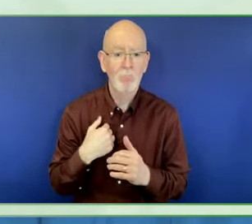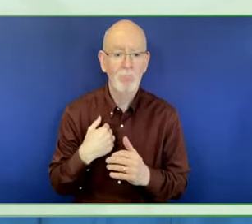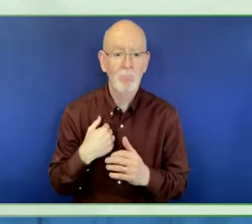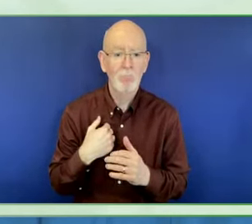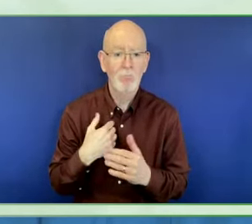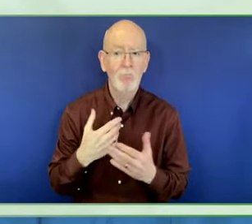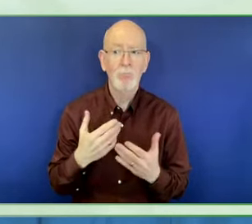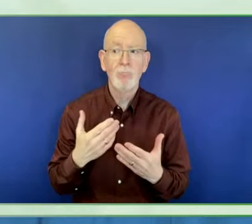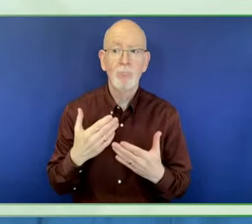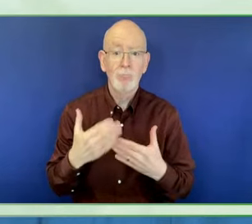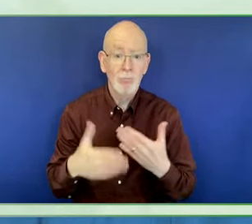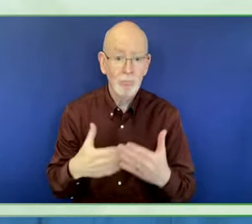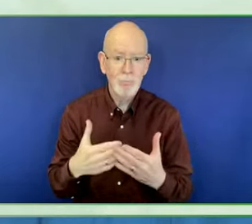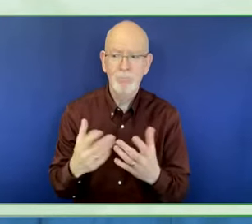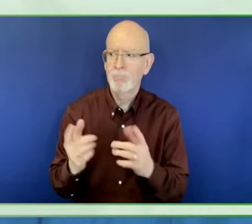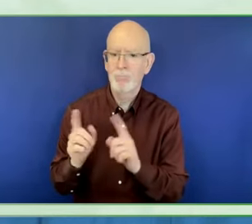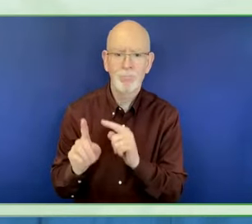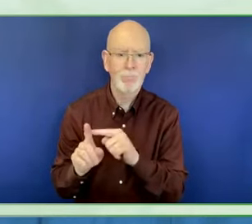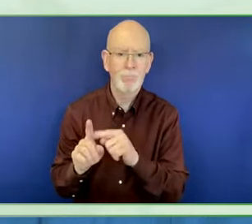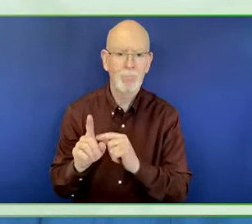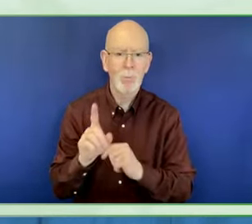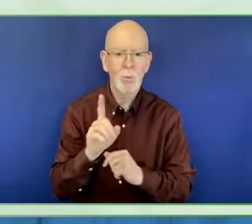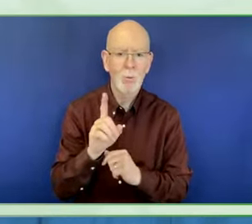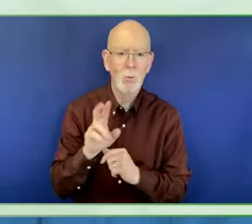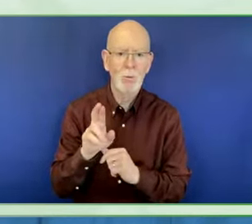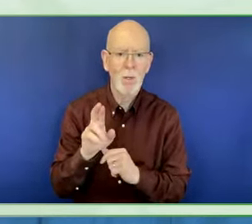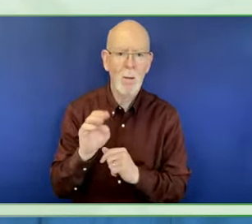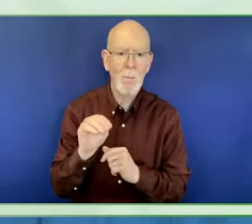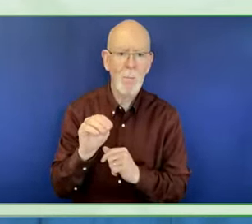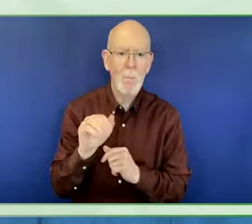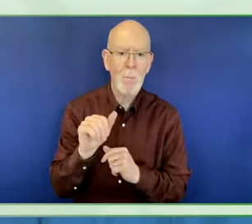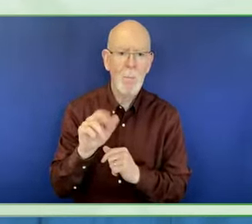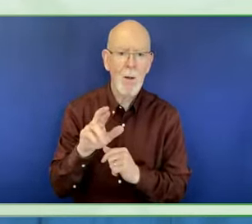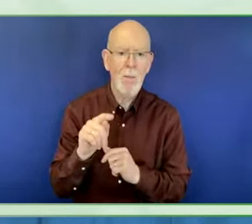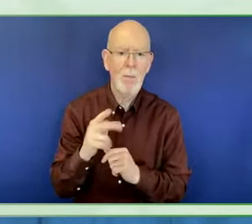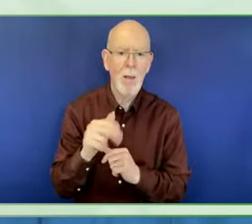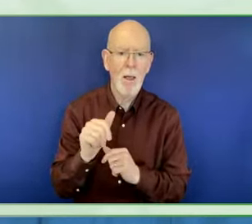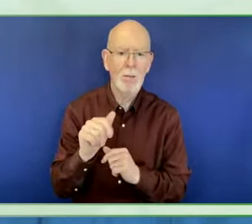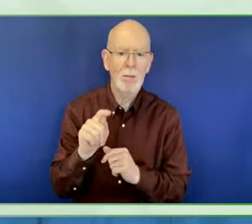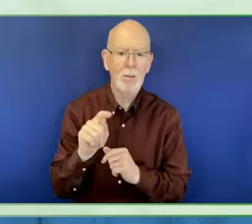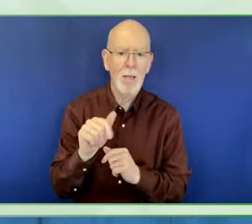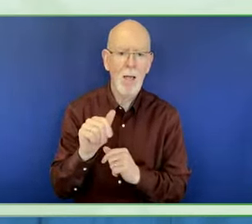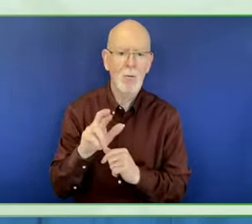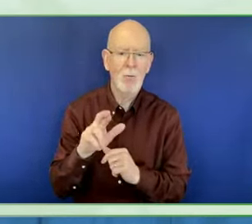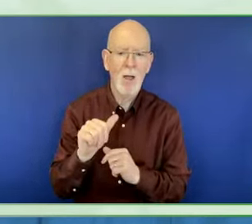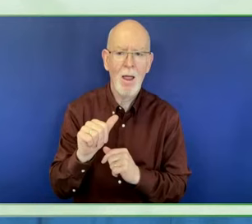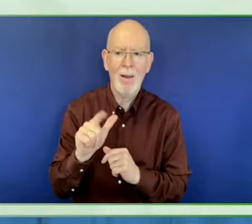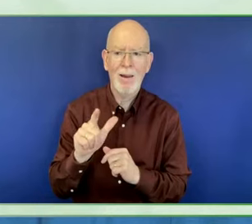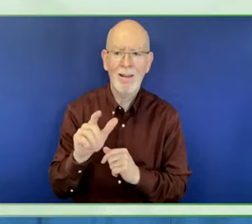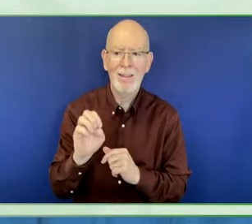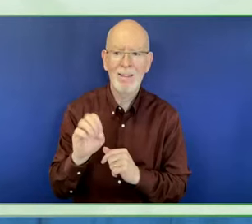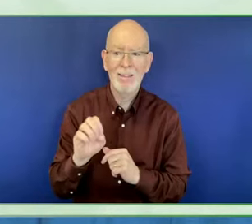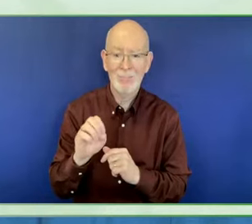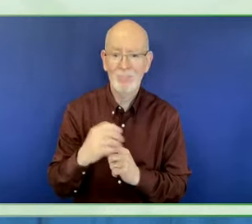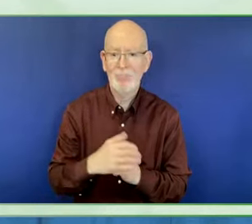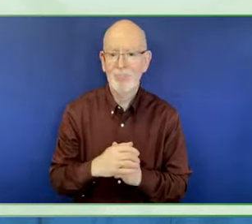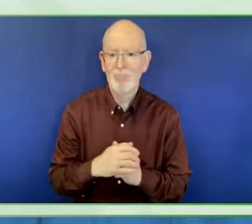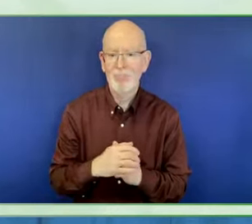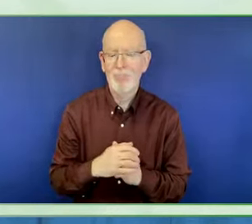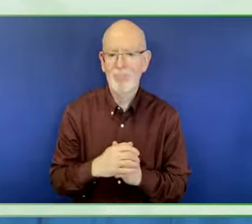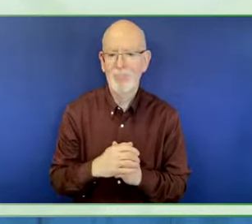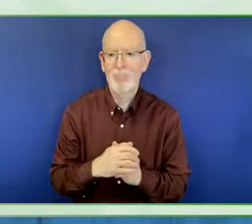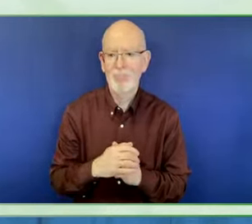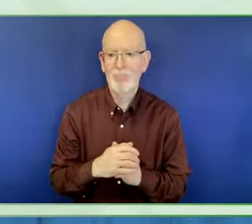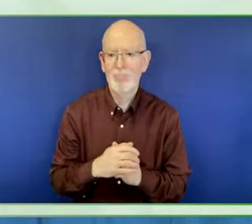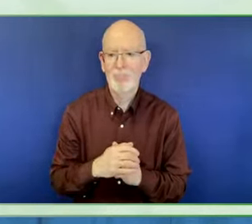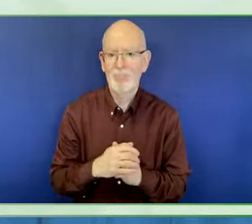because existing classes in Singapore were about personal hygiene, safety, and biological aspects of puberty and reproduction. So she wanted